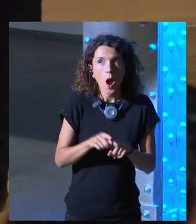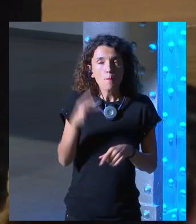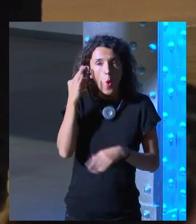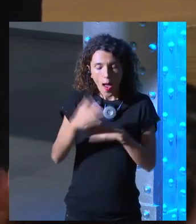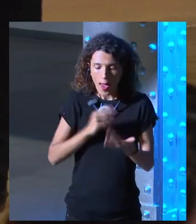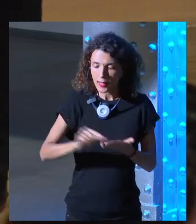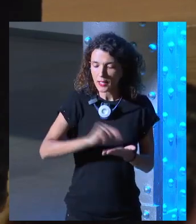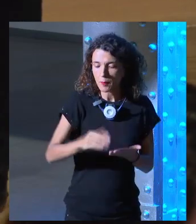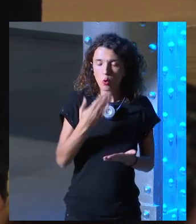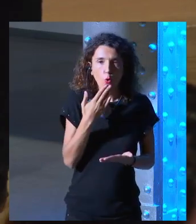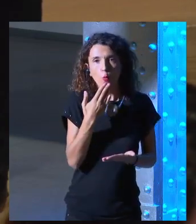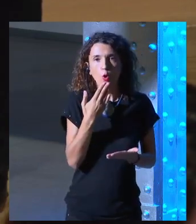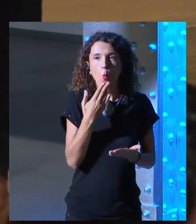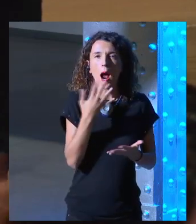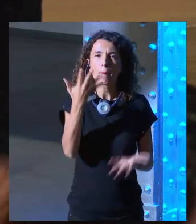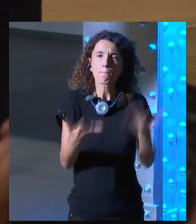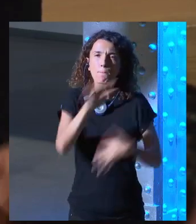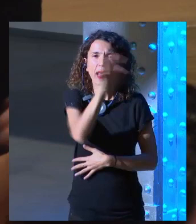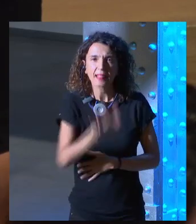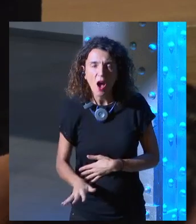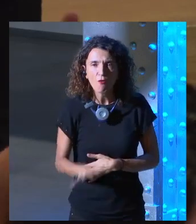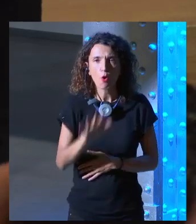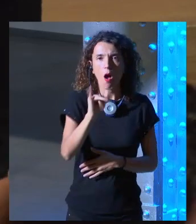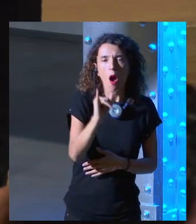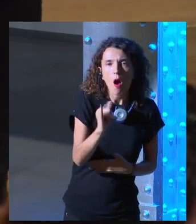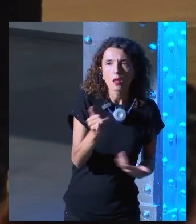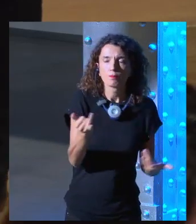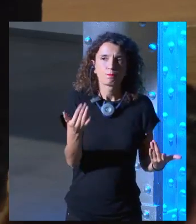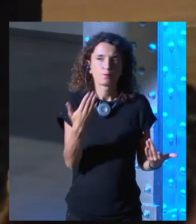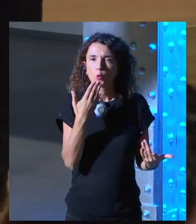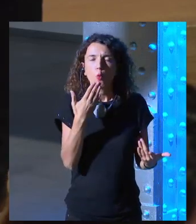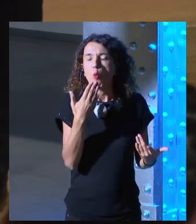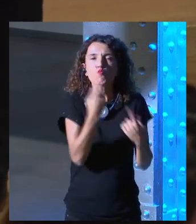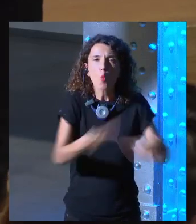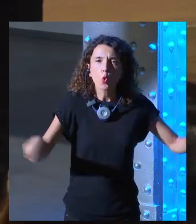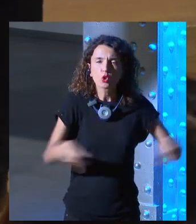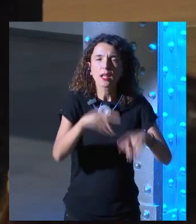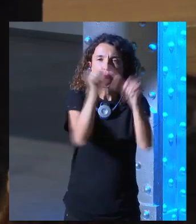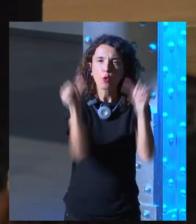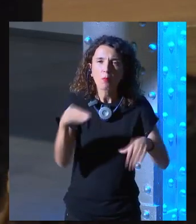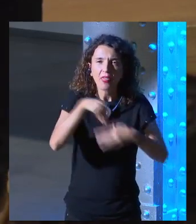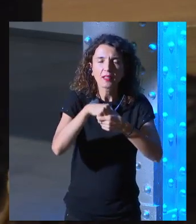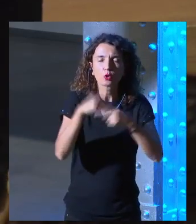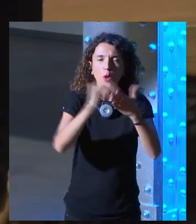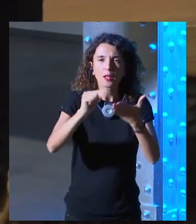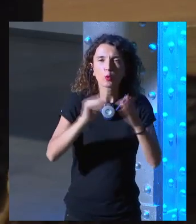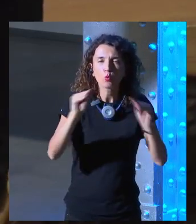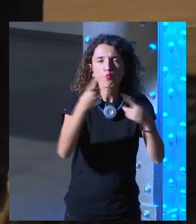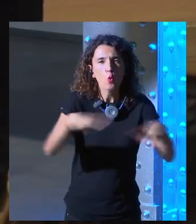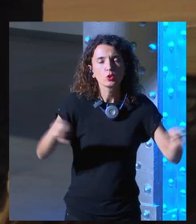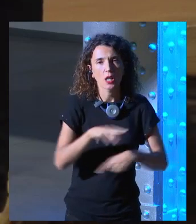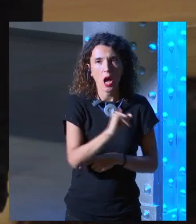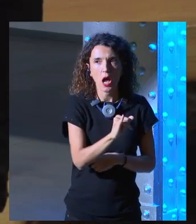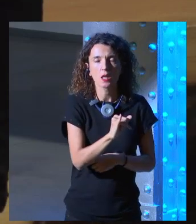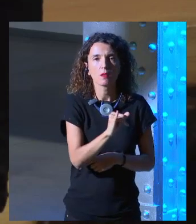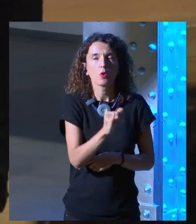big, so big things. Like for me, it's like there's a lot of music in your writing. I don't know if that's related because you were in